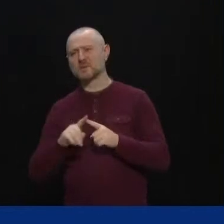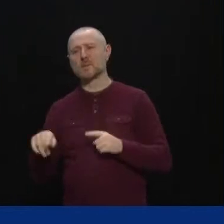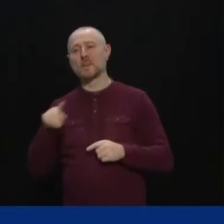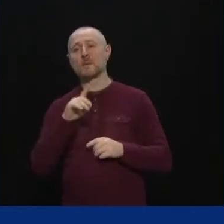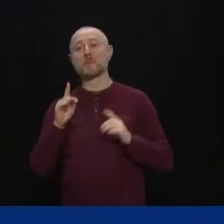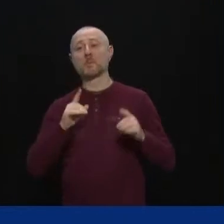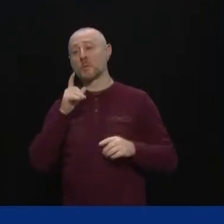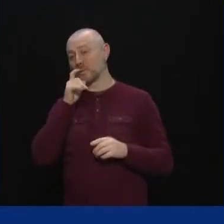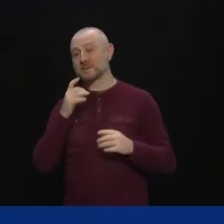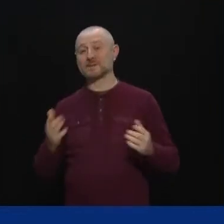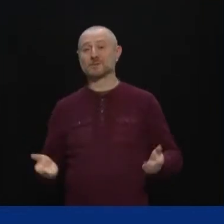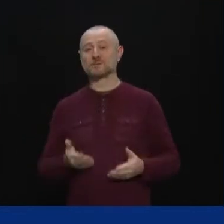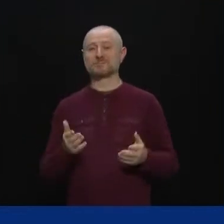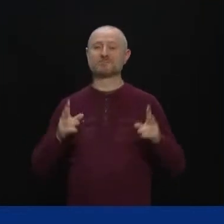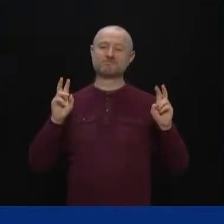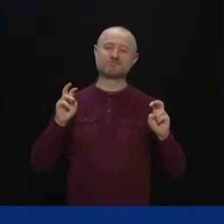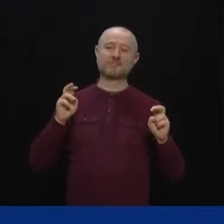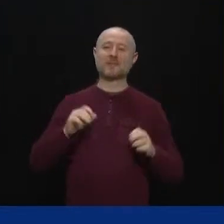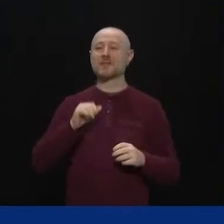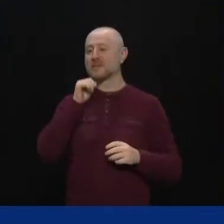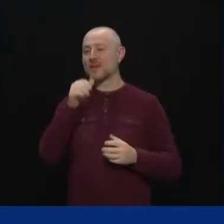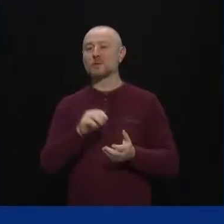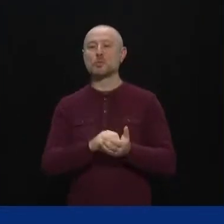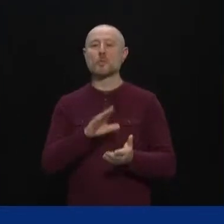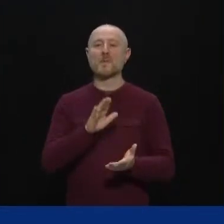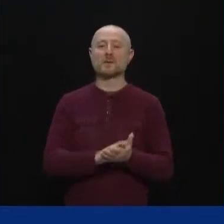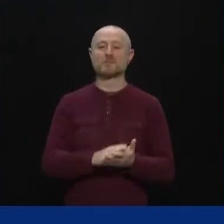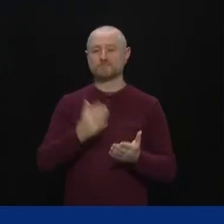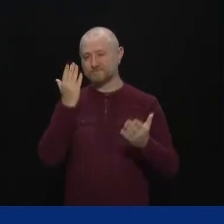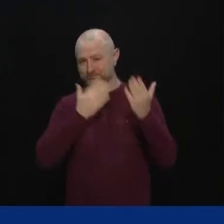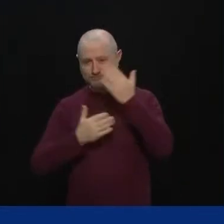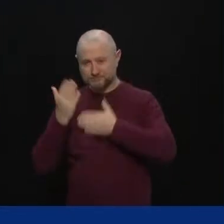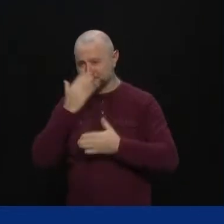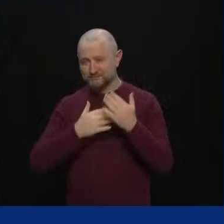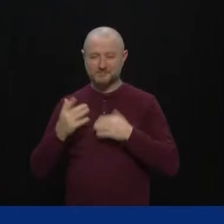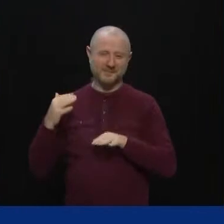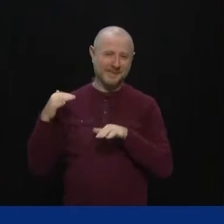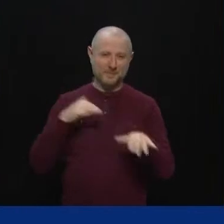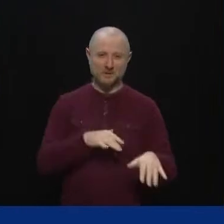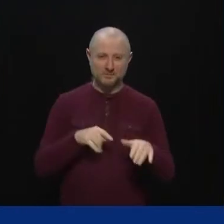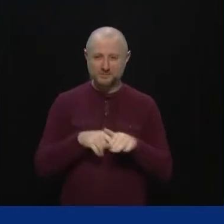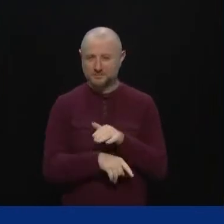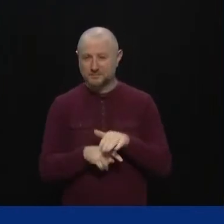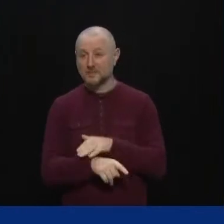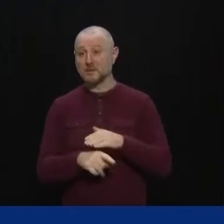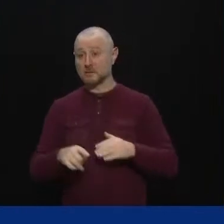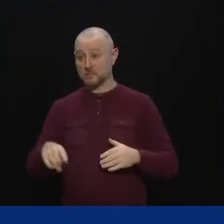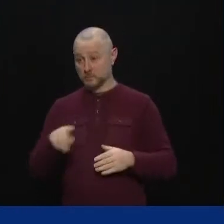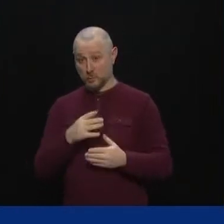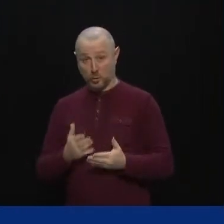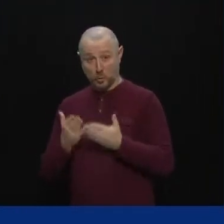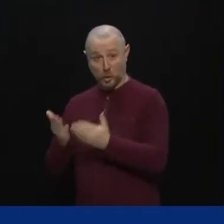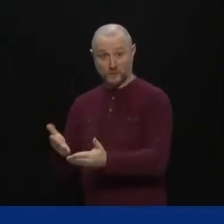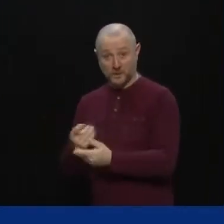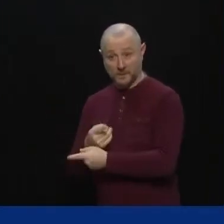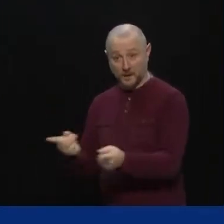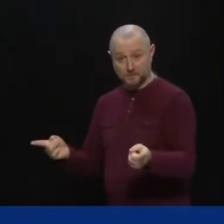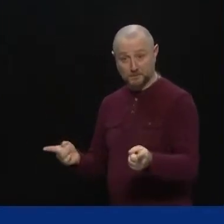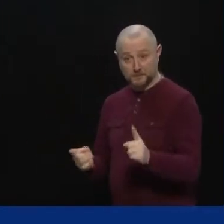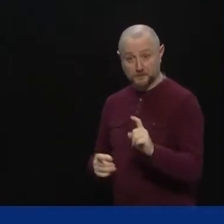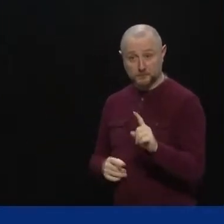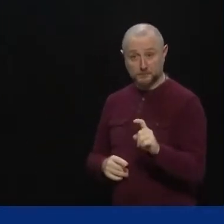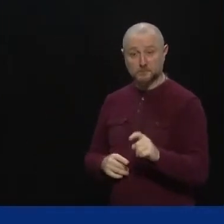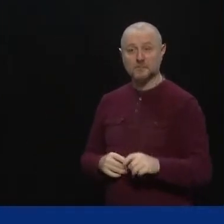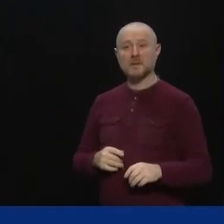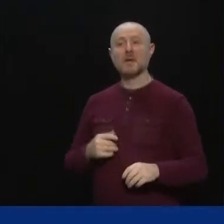to have access to health insurance as well. Is that something that your administration would consider? And that's certainly, there's a legislative solution to that, and so I'm not going to